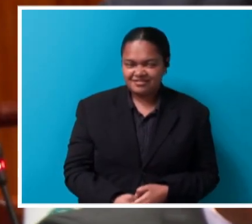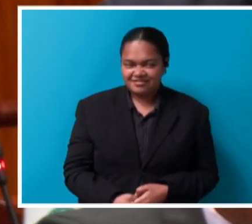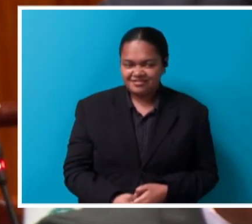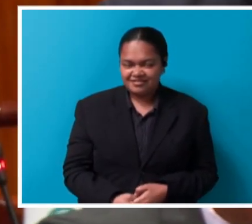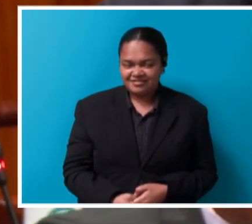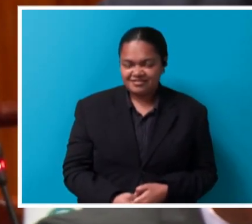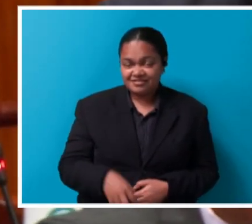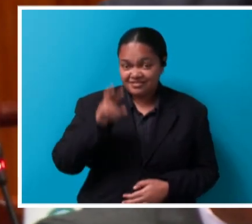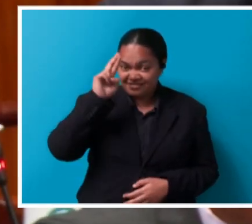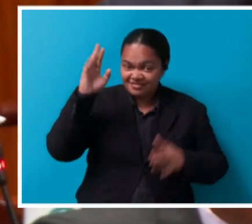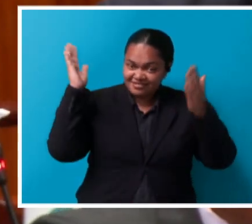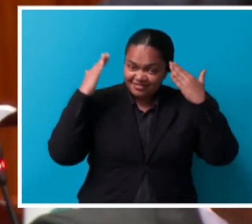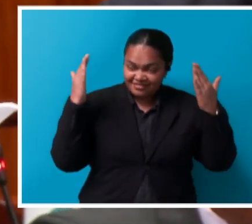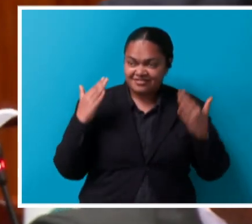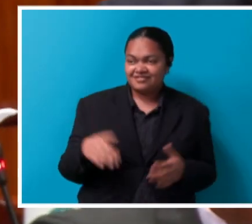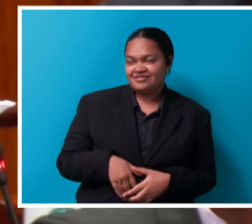Mr. Speaker, sir,